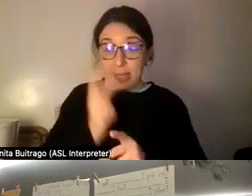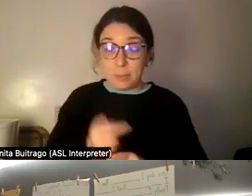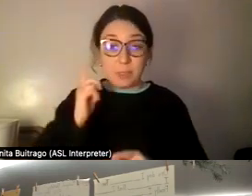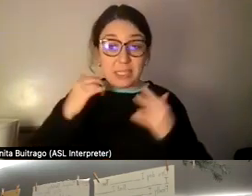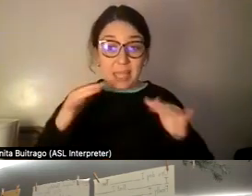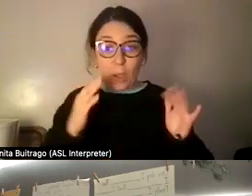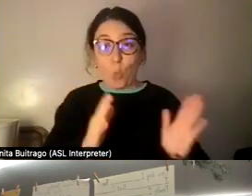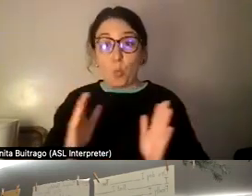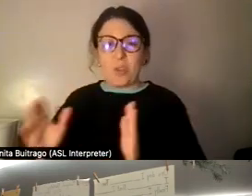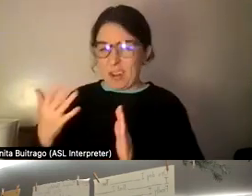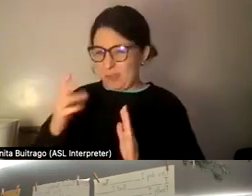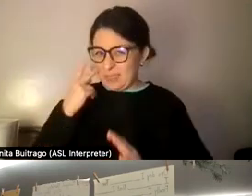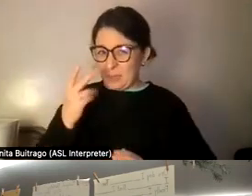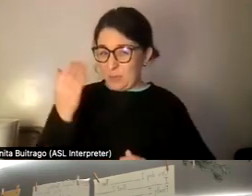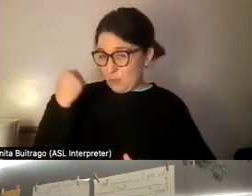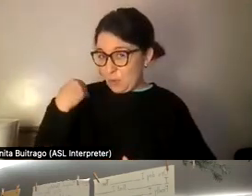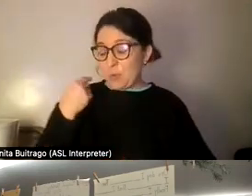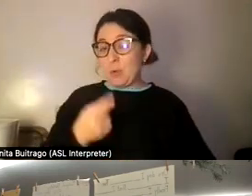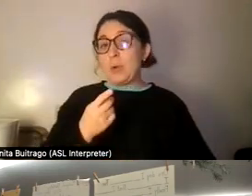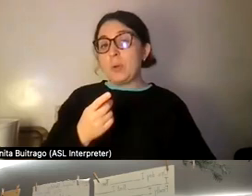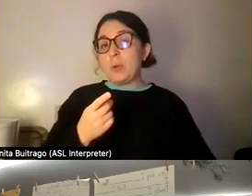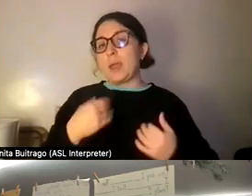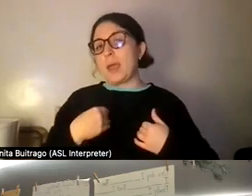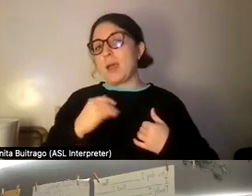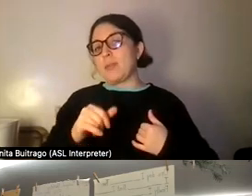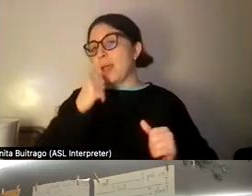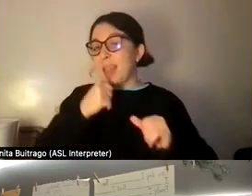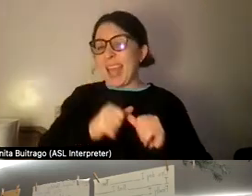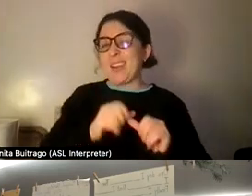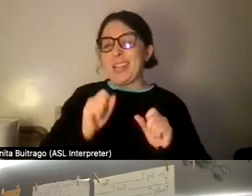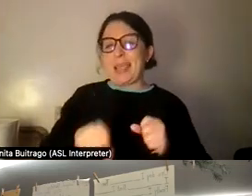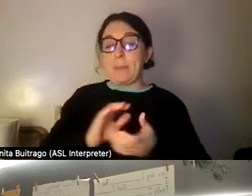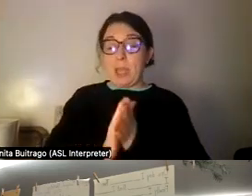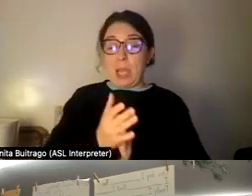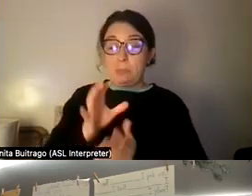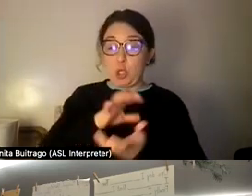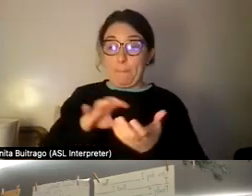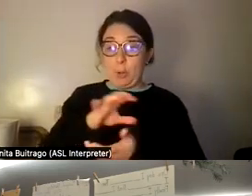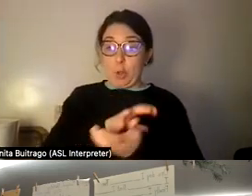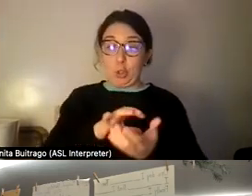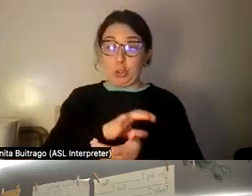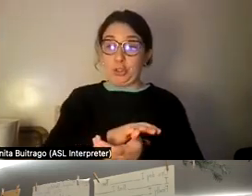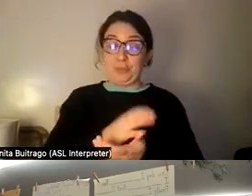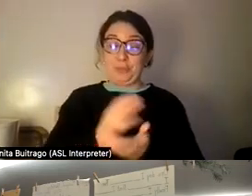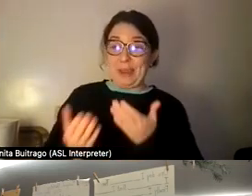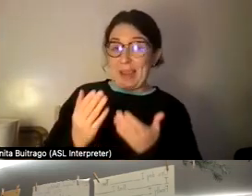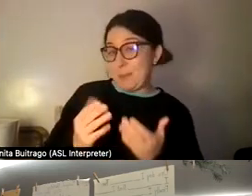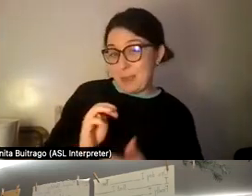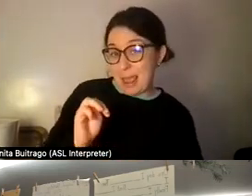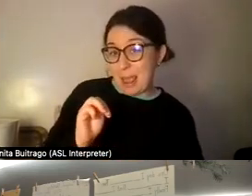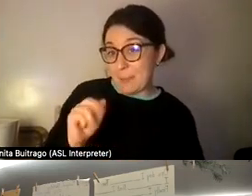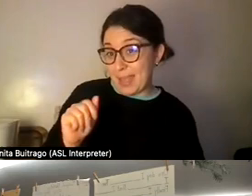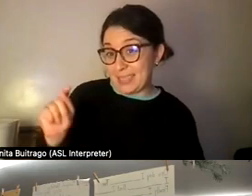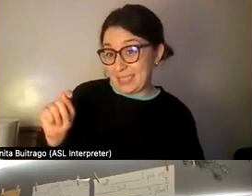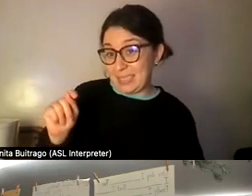you've seen this before, but sometimes the letters get all jumbled, and there might be an M, an A, and a T in the word, but they're not